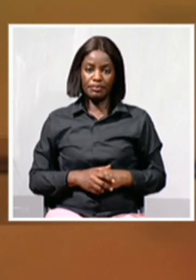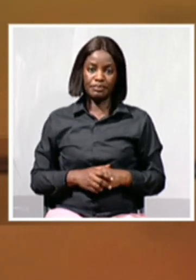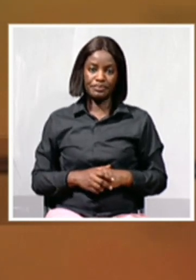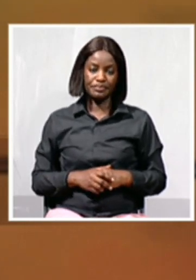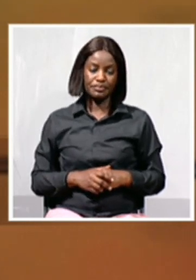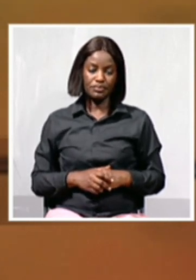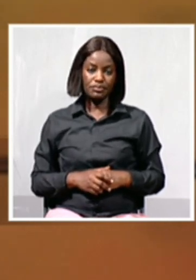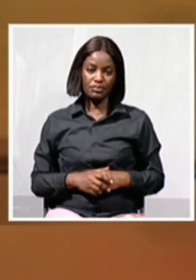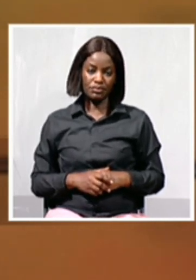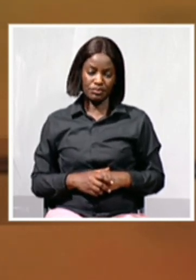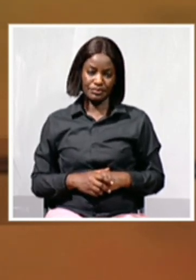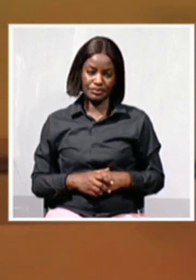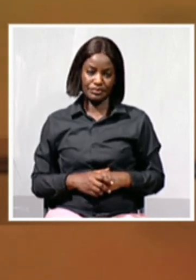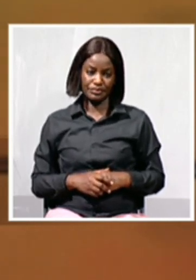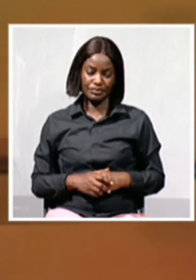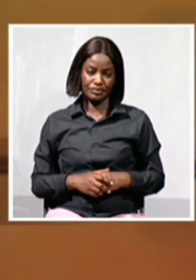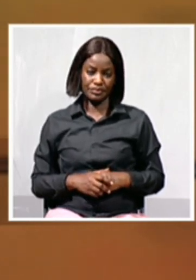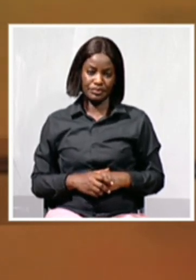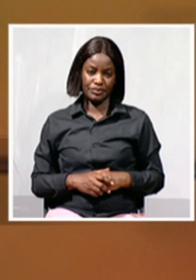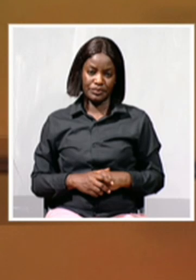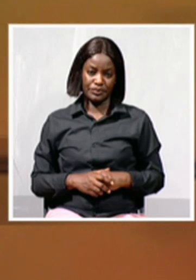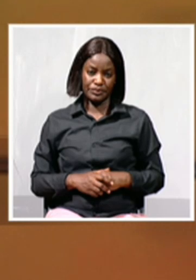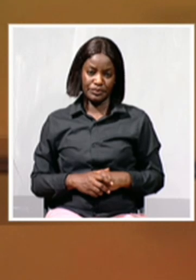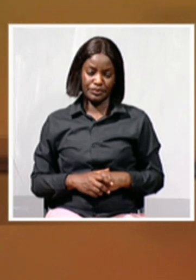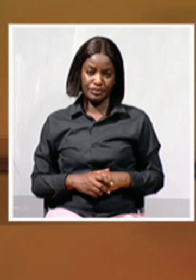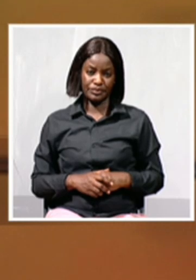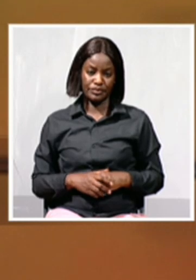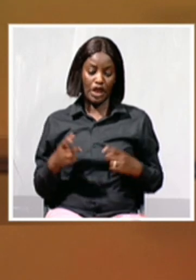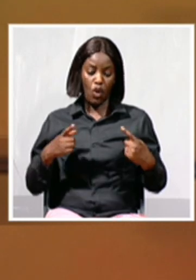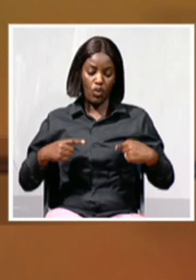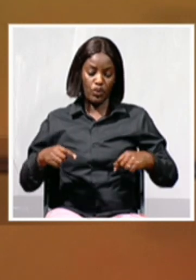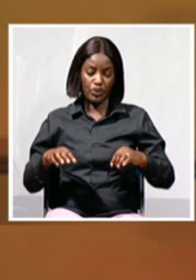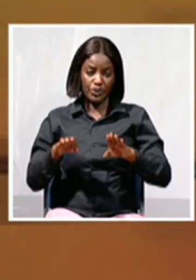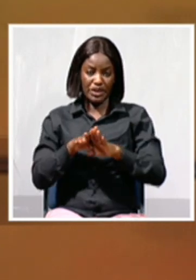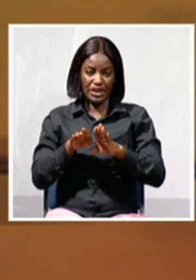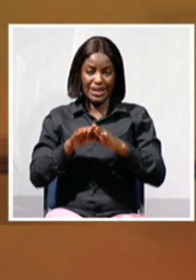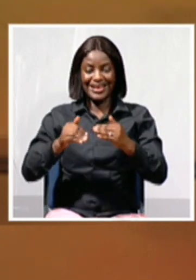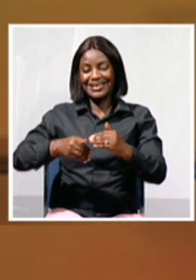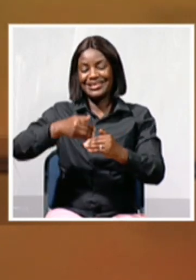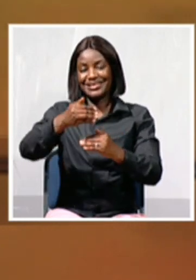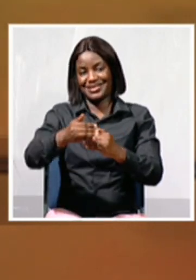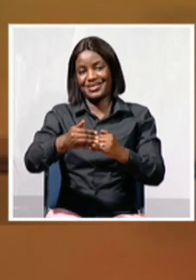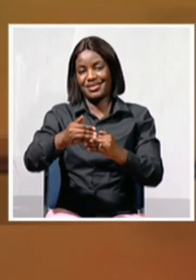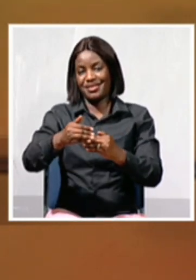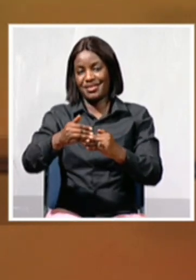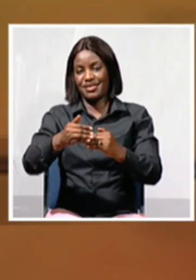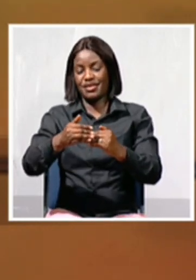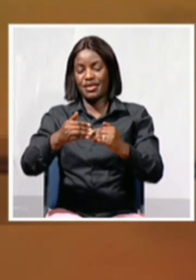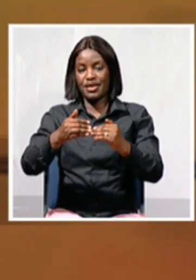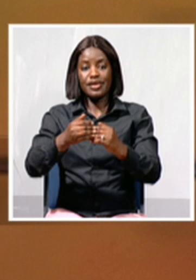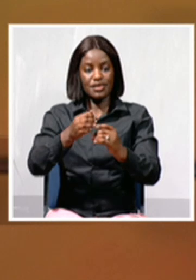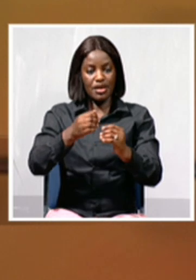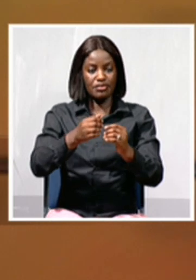that in the next round of the voter and civic education, the campaign continues, but then the theme